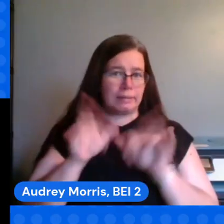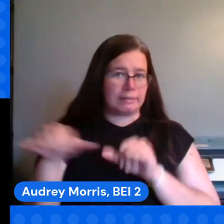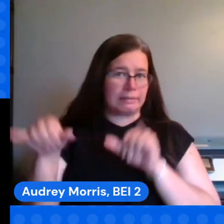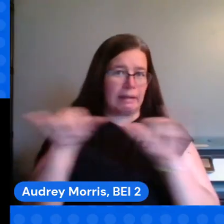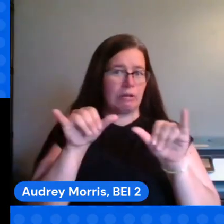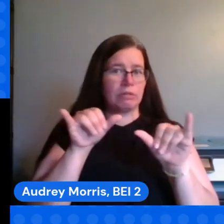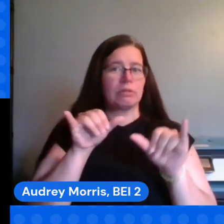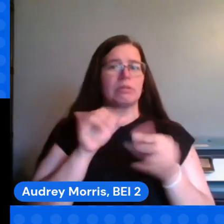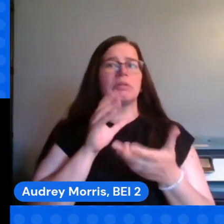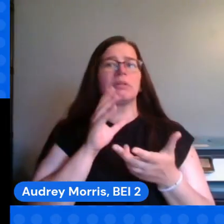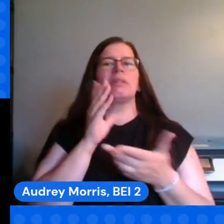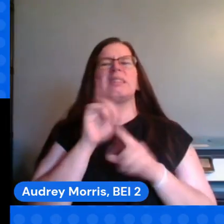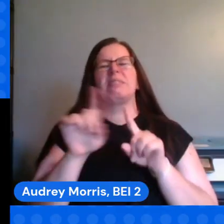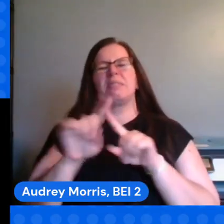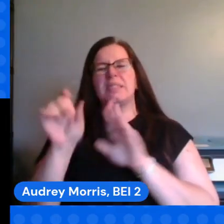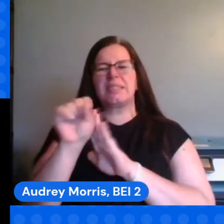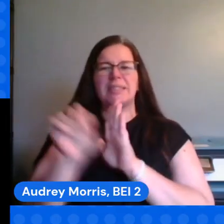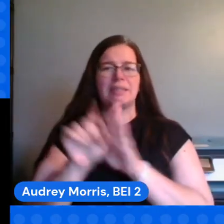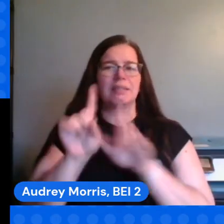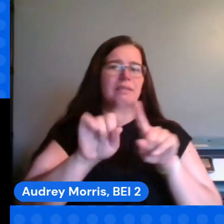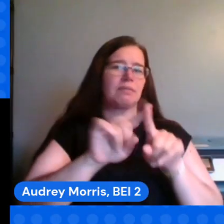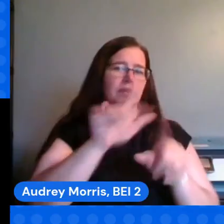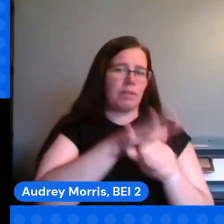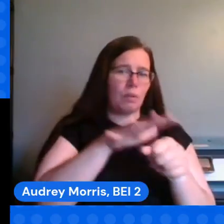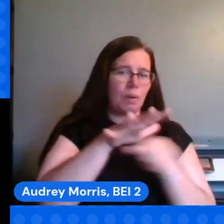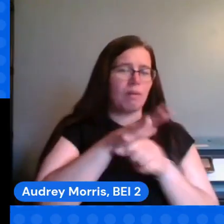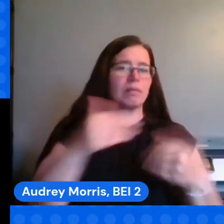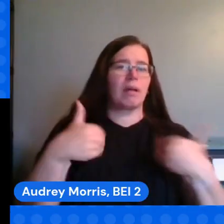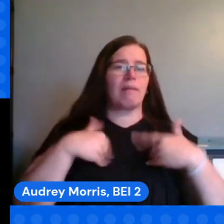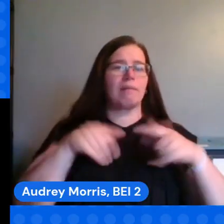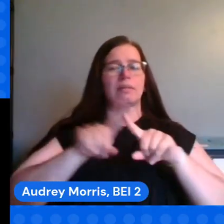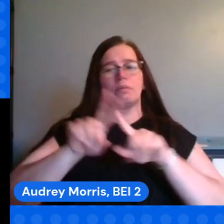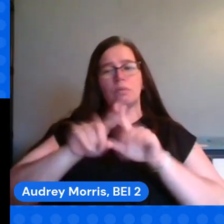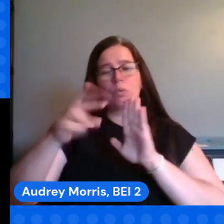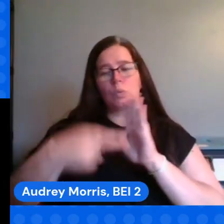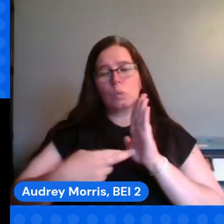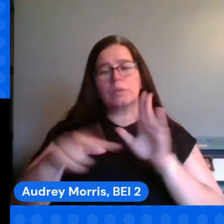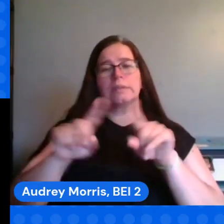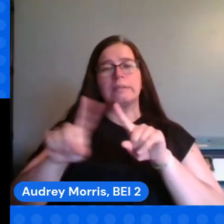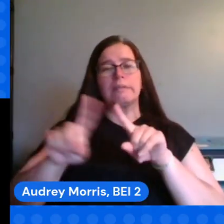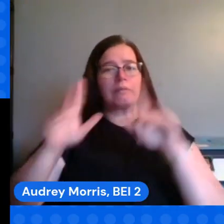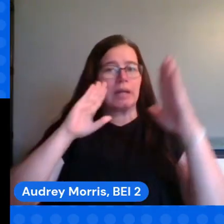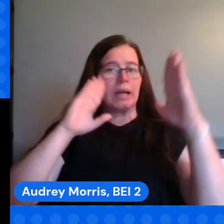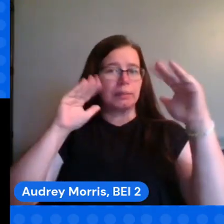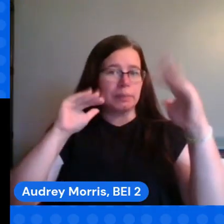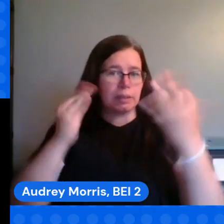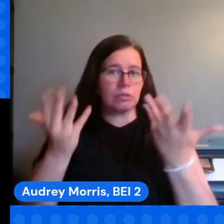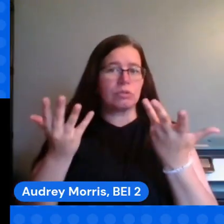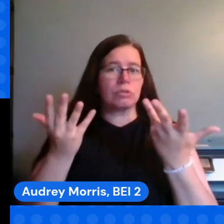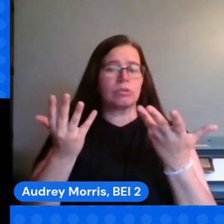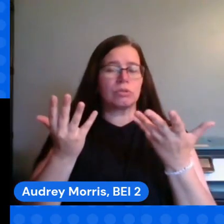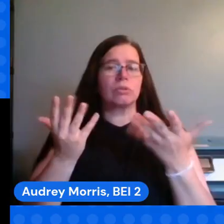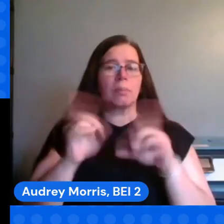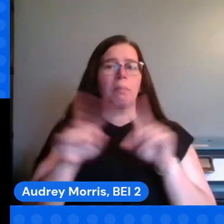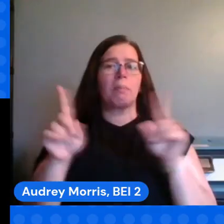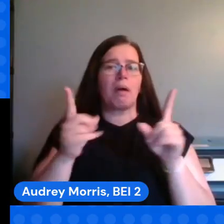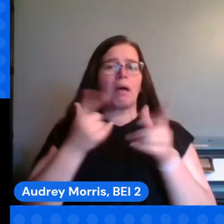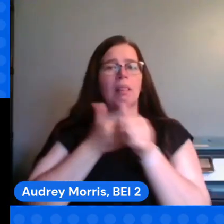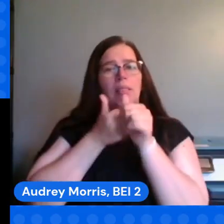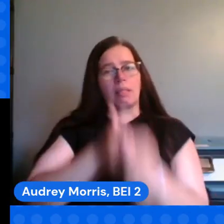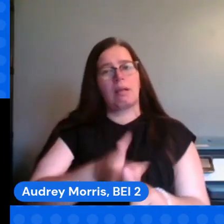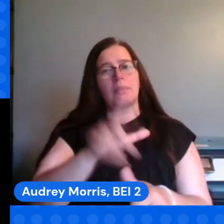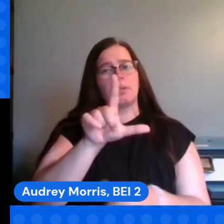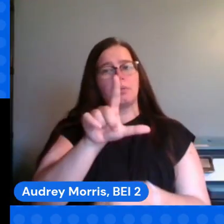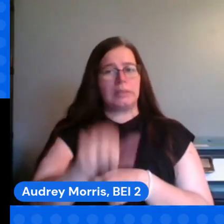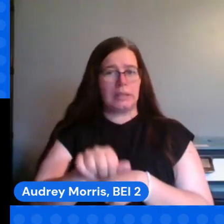cases, different states or different locales have different set of rules or different set of expectations. But in alignment with